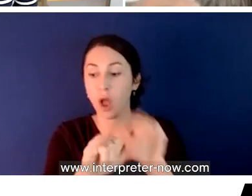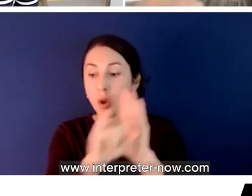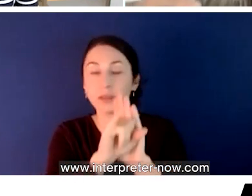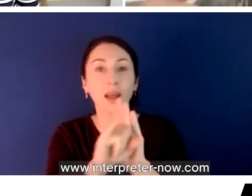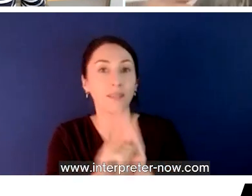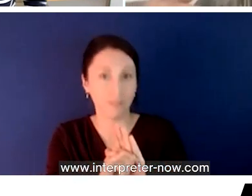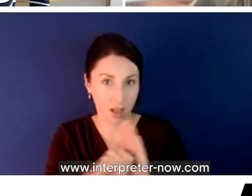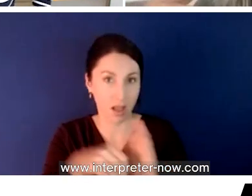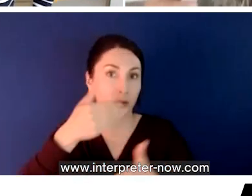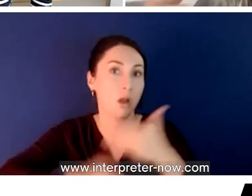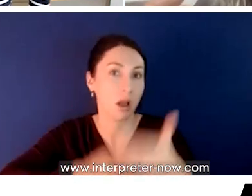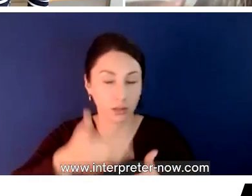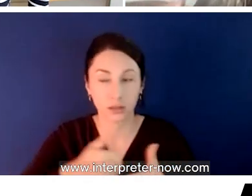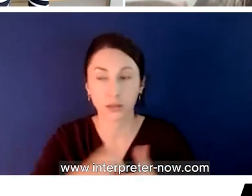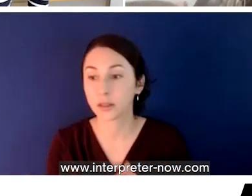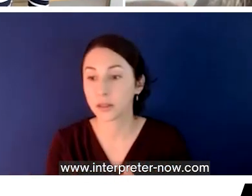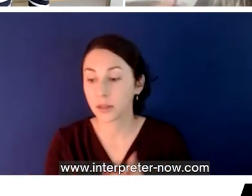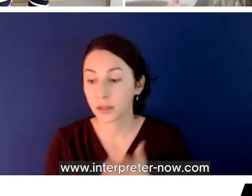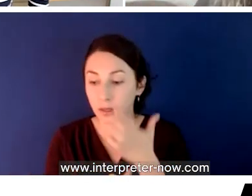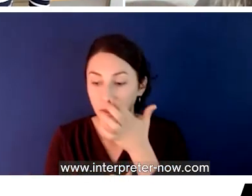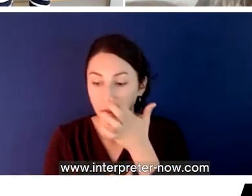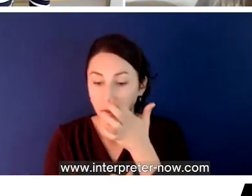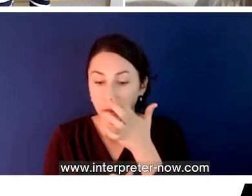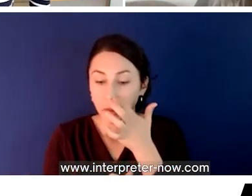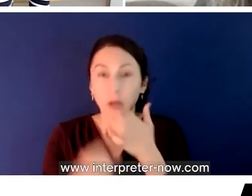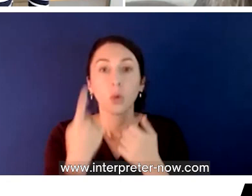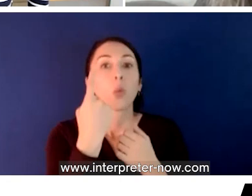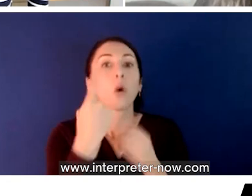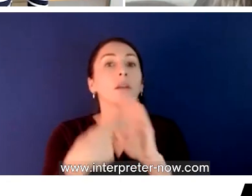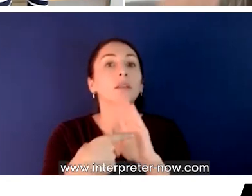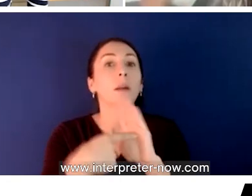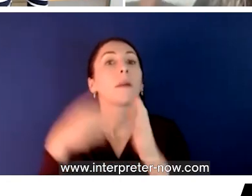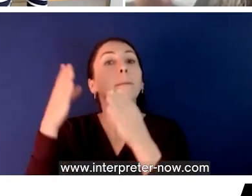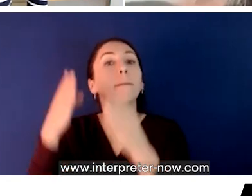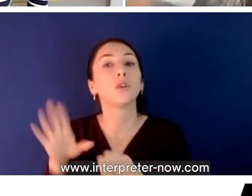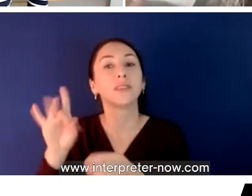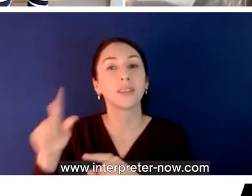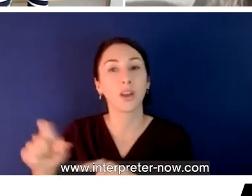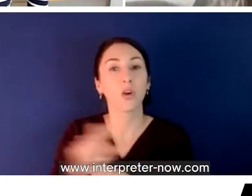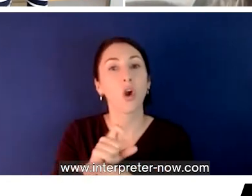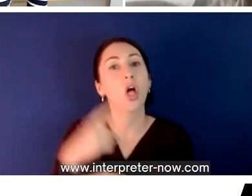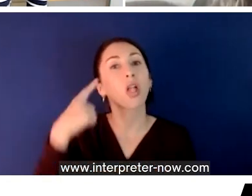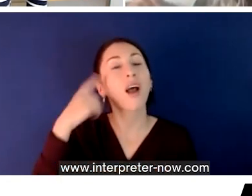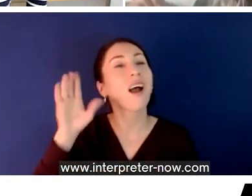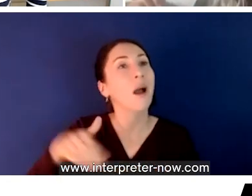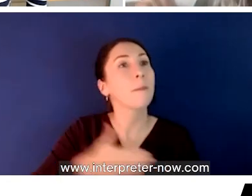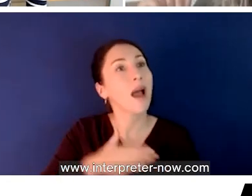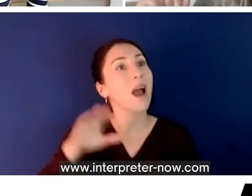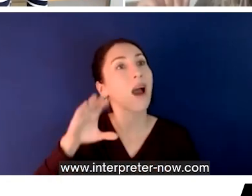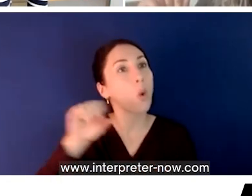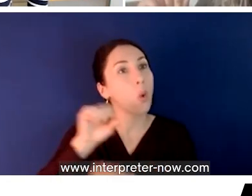process. So like one example is, you know, somebody called up because they felt like a coworker was always taking credit for her